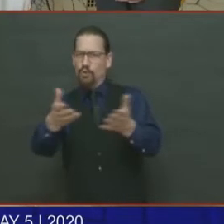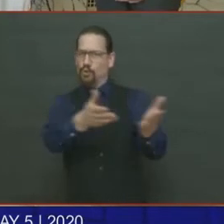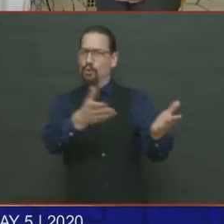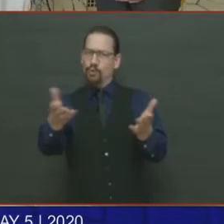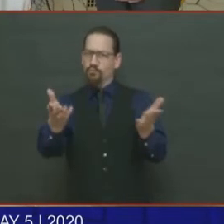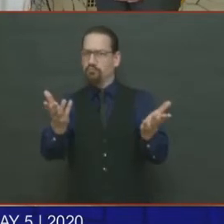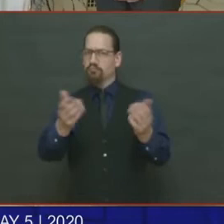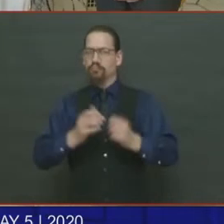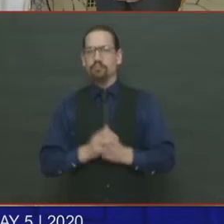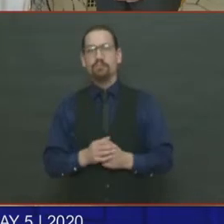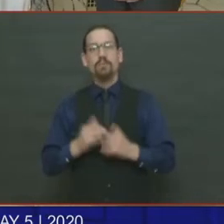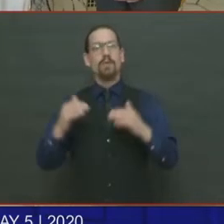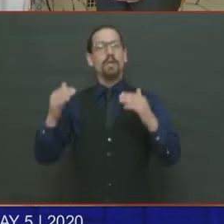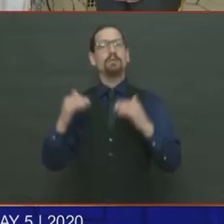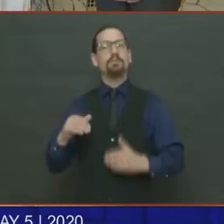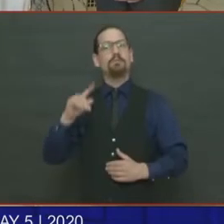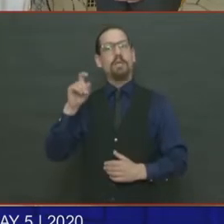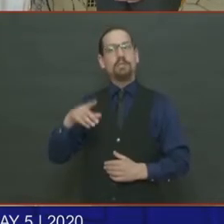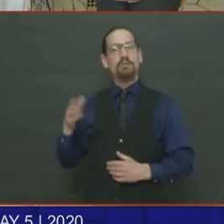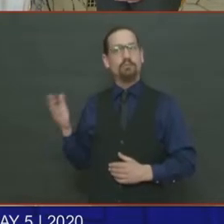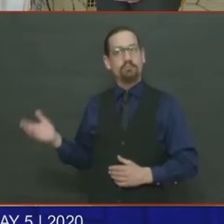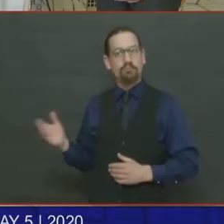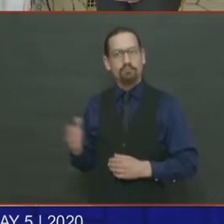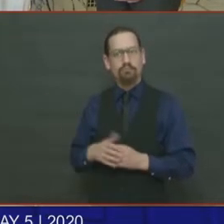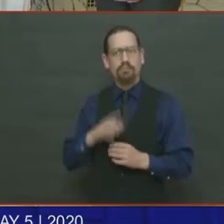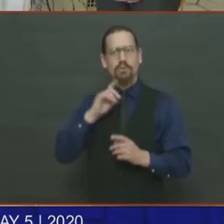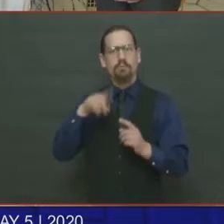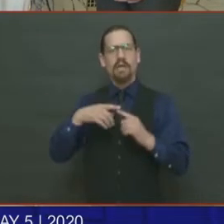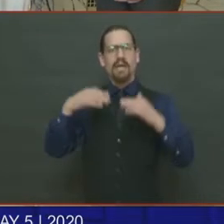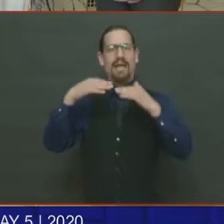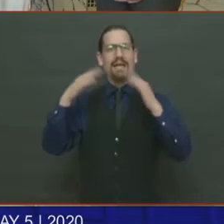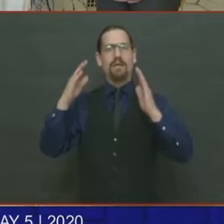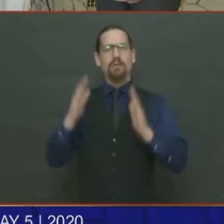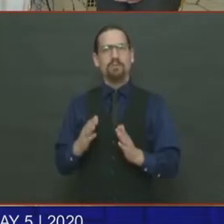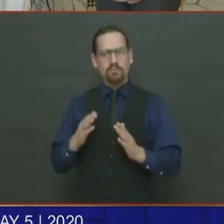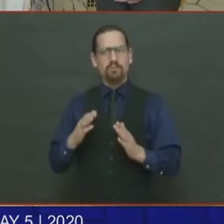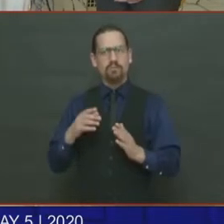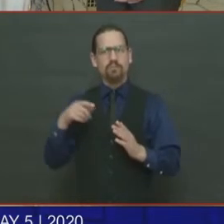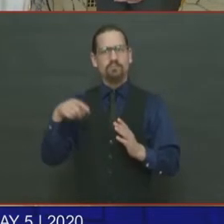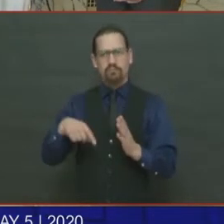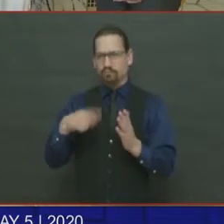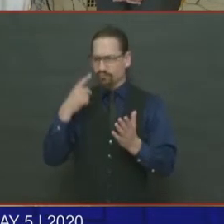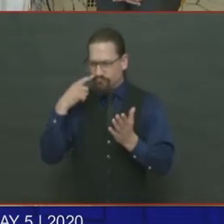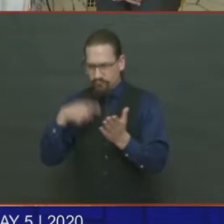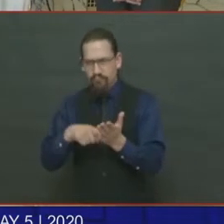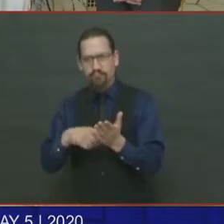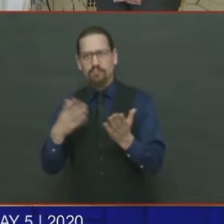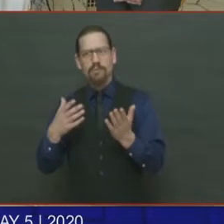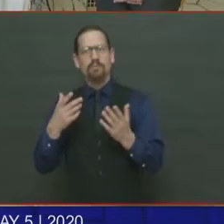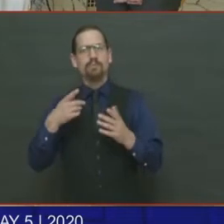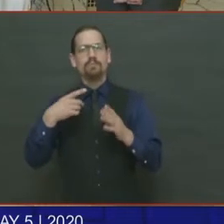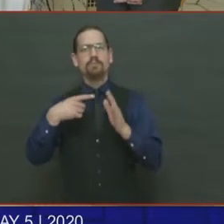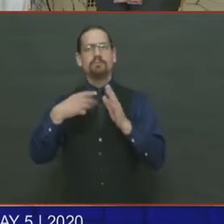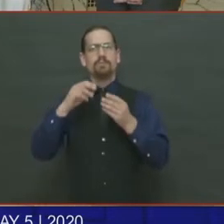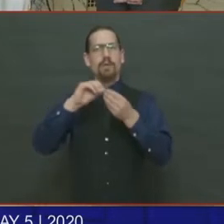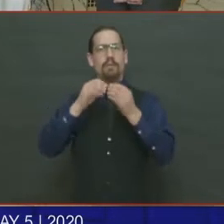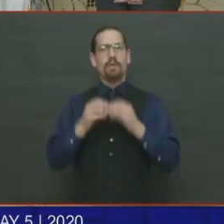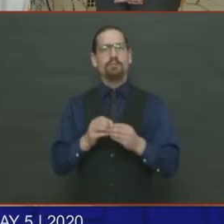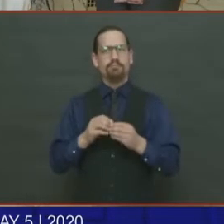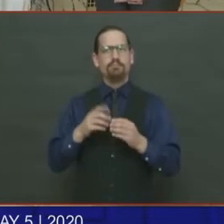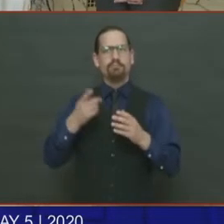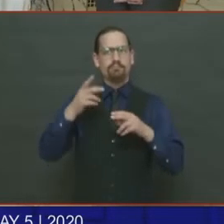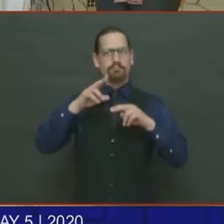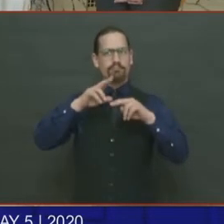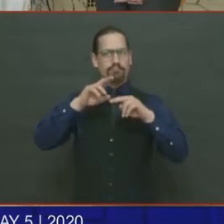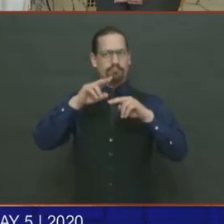drop in cases and symptoms for 14 days, but Rhode Island hasn't seen that. She questions, will you reopen anyway?